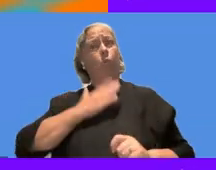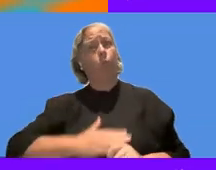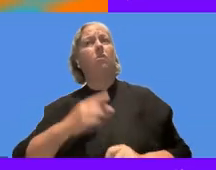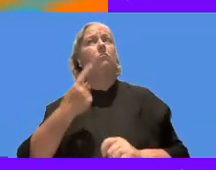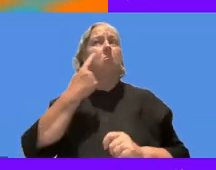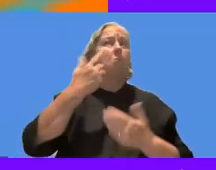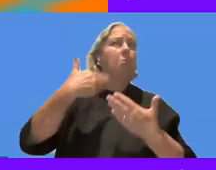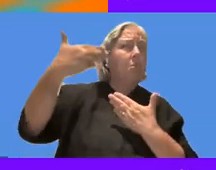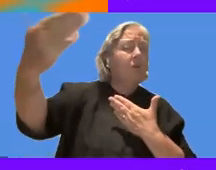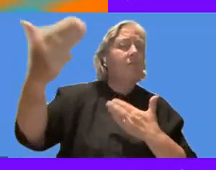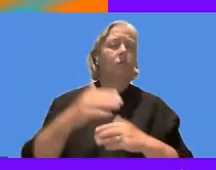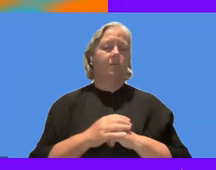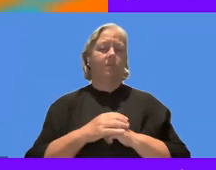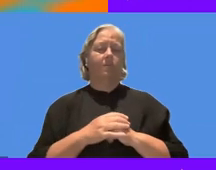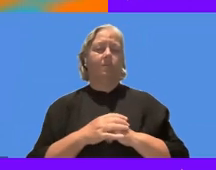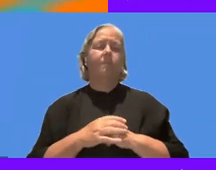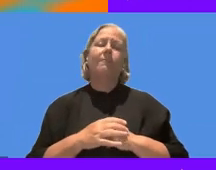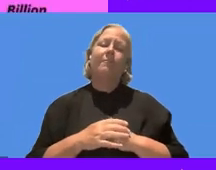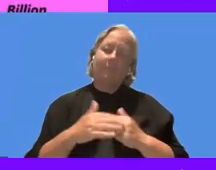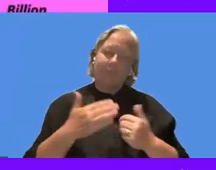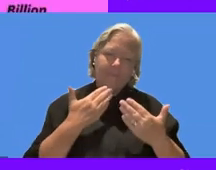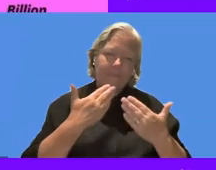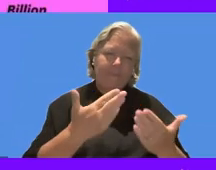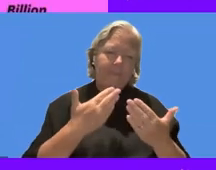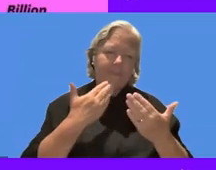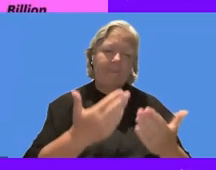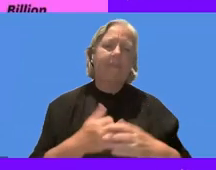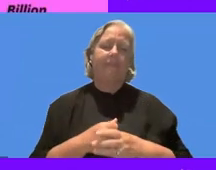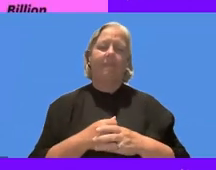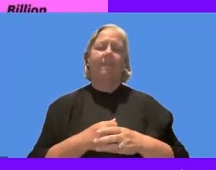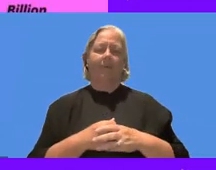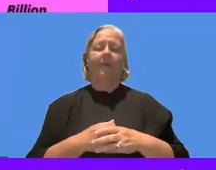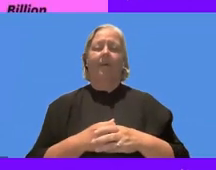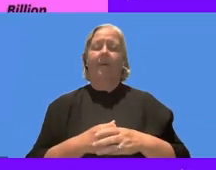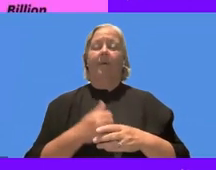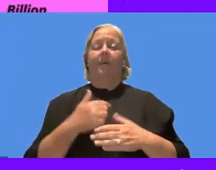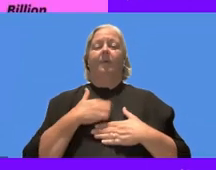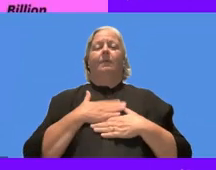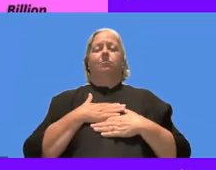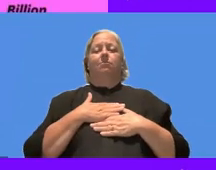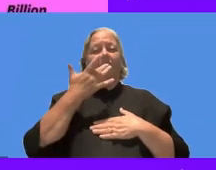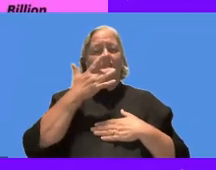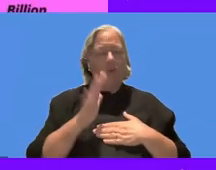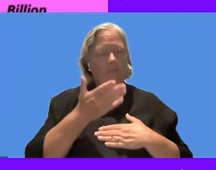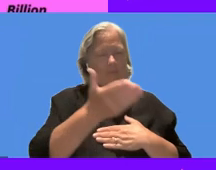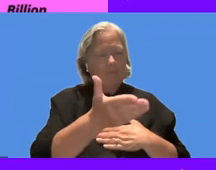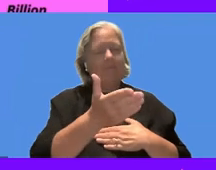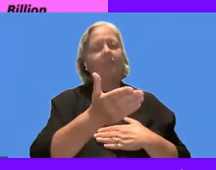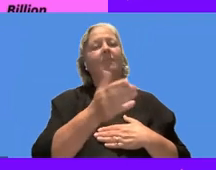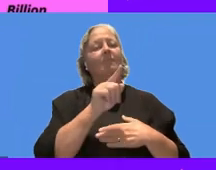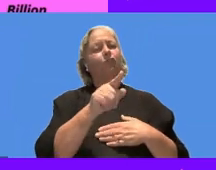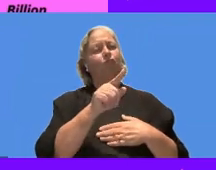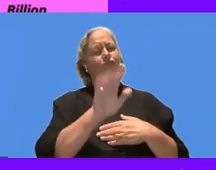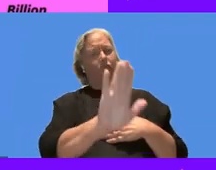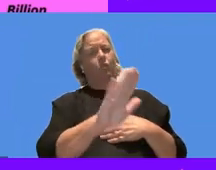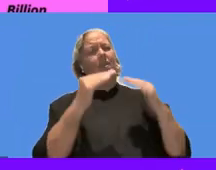Great, thanks so much, Yagma. And I've been really privileged to see the work that you've done, not only at the local level, but in these